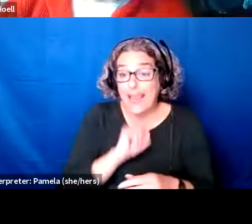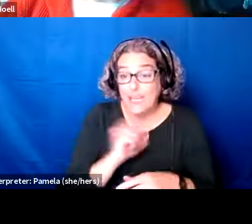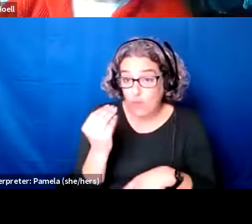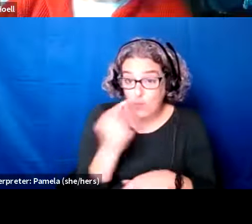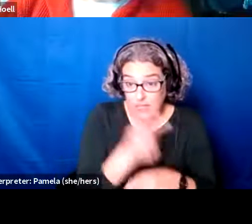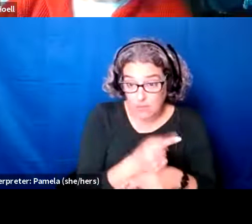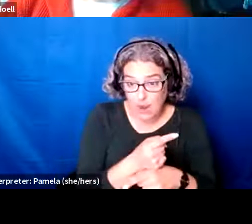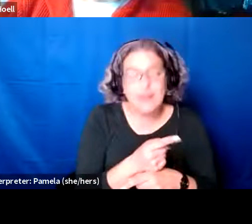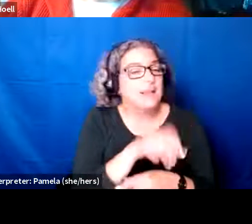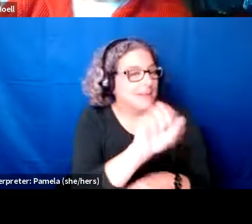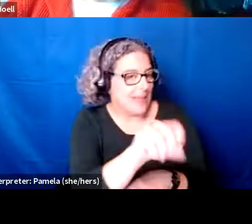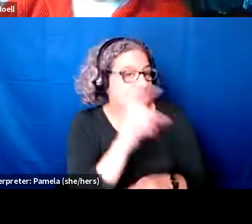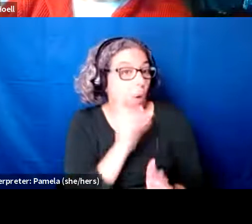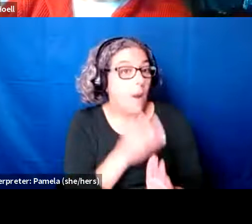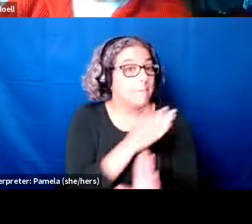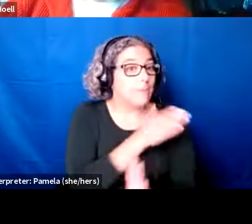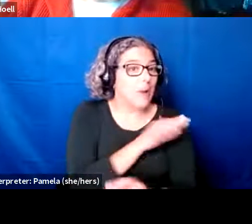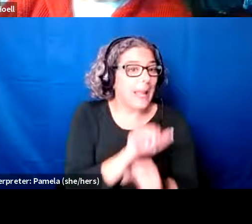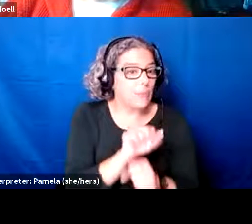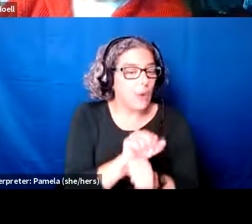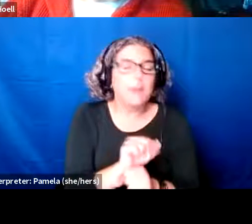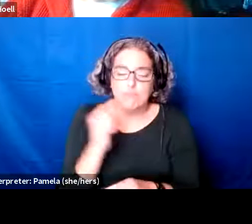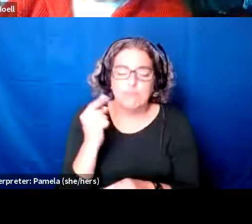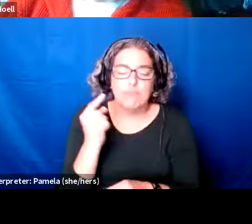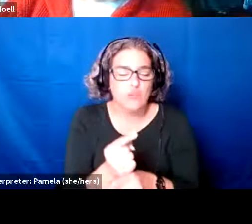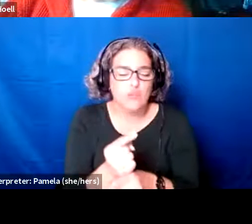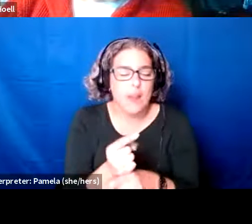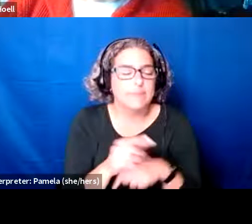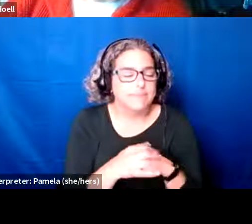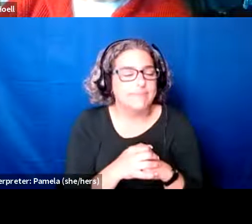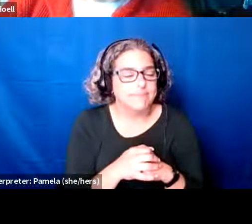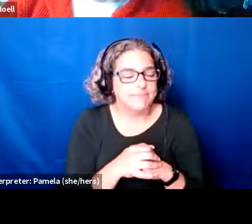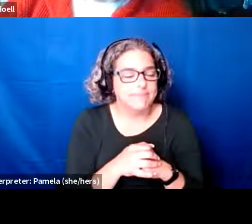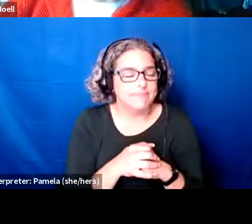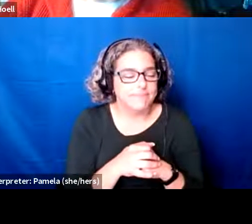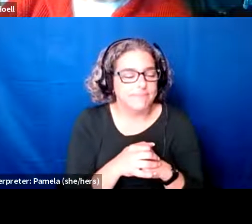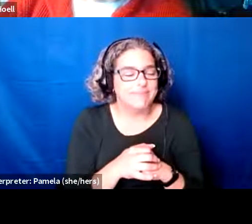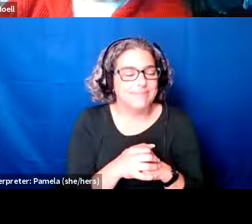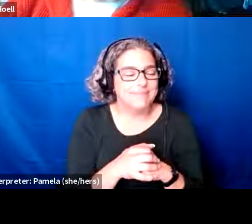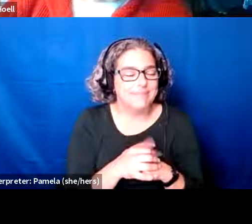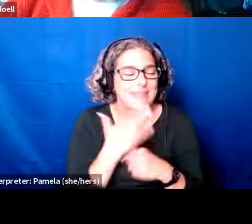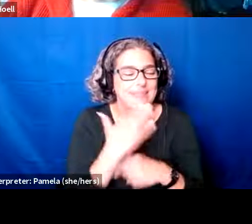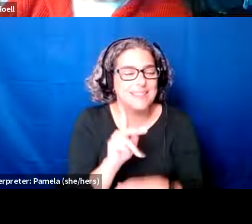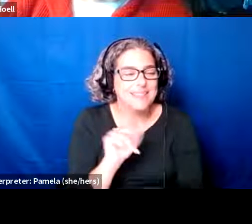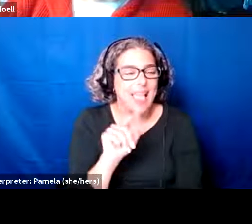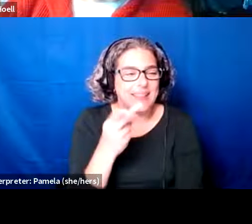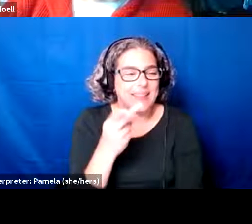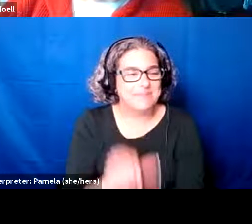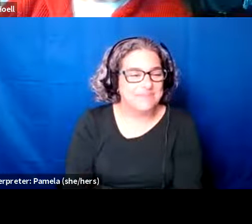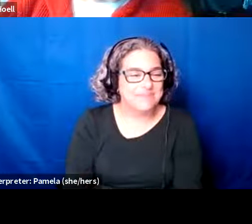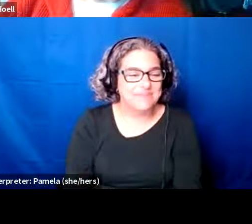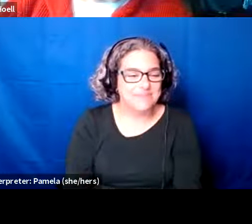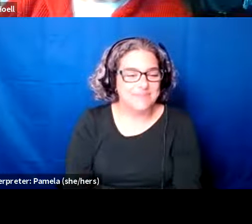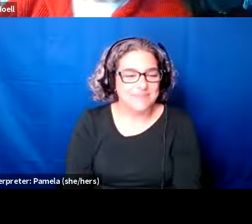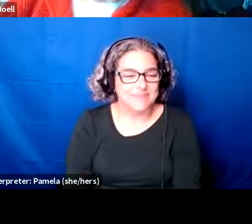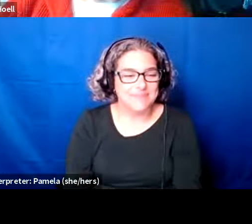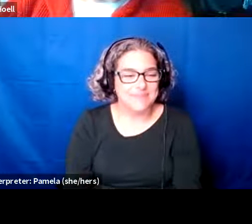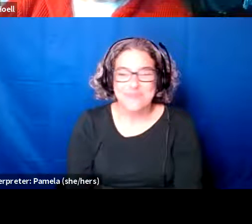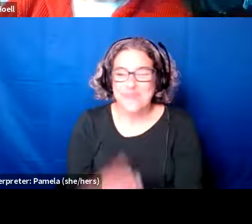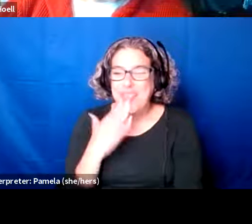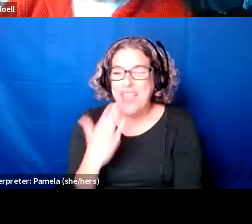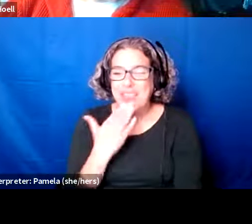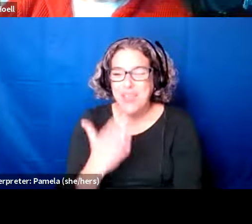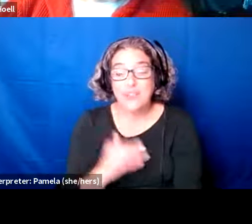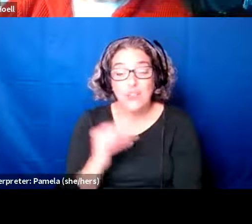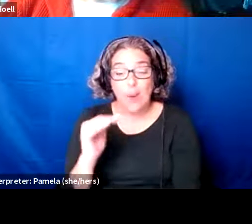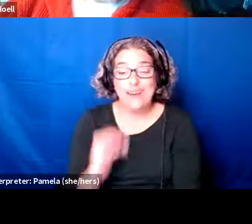for pre-employment. Yes. That's it. Yes. Thanks, Kathy. Thank you, Carla. So next